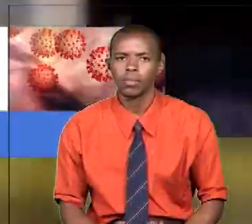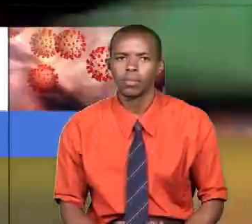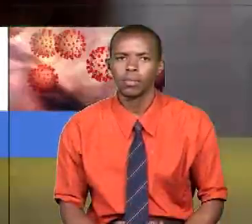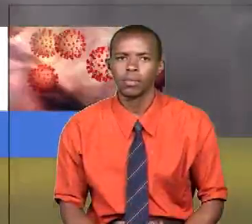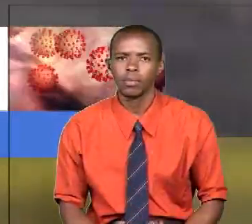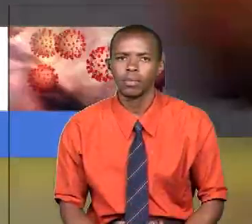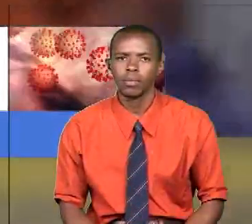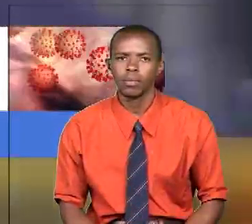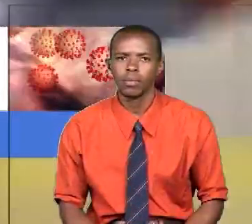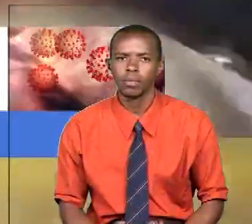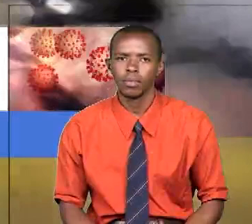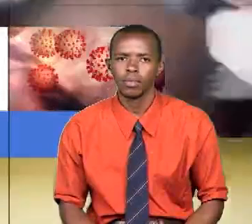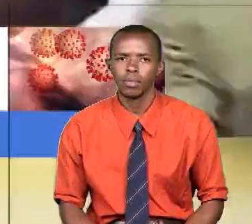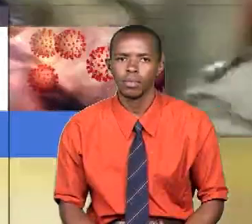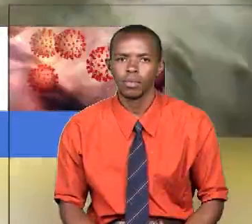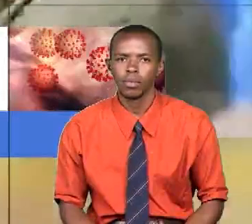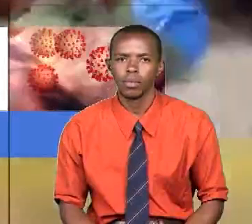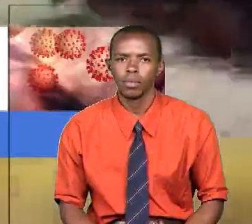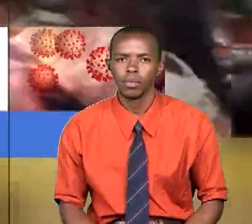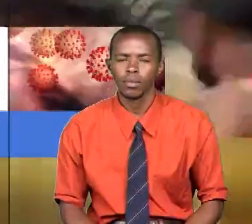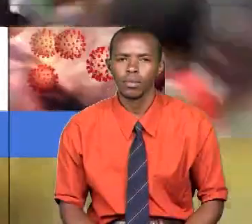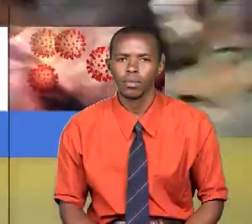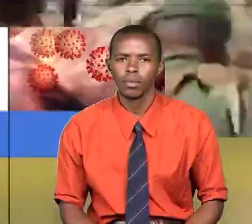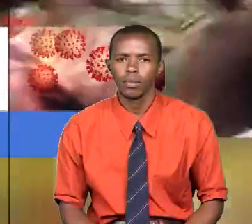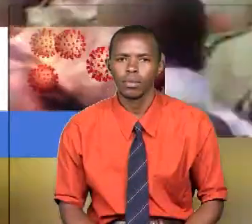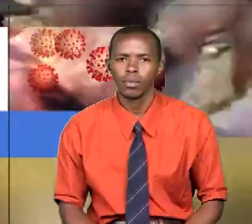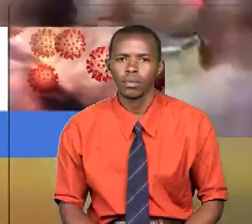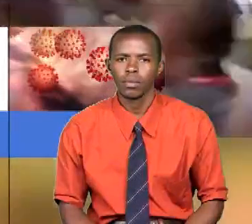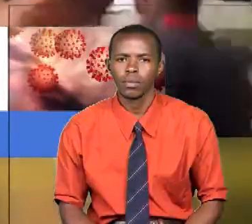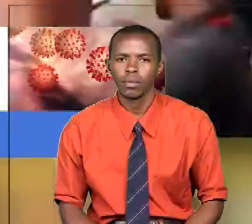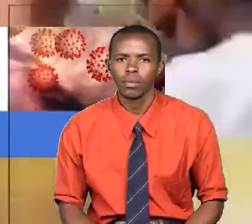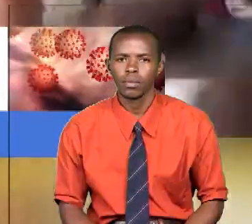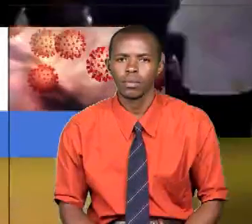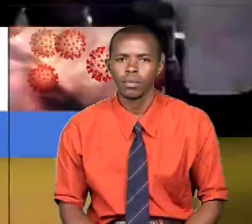bodyguards. Many in Conakry are happy for his return.